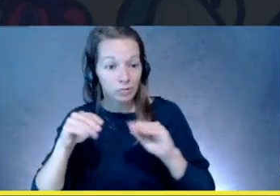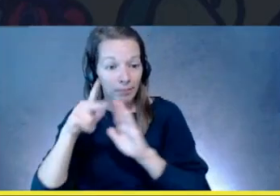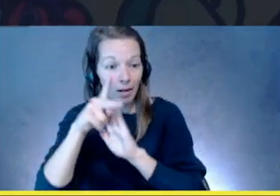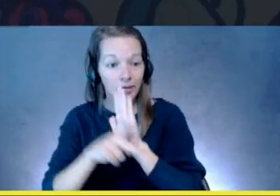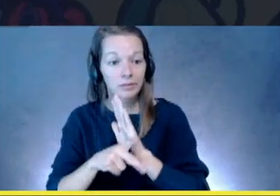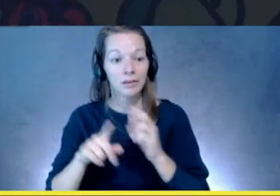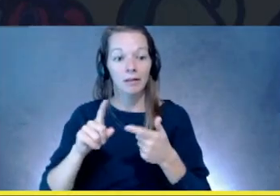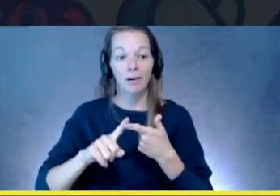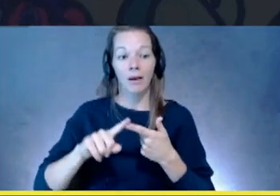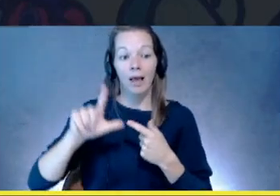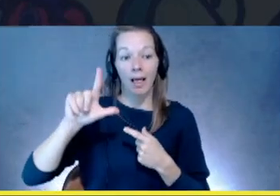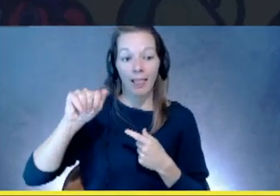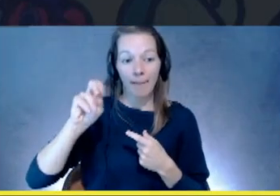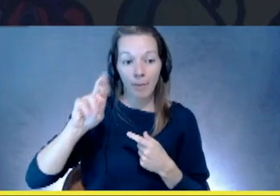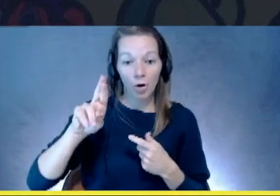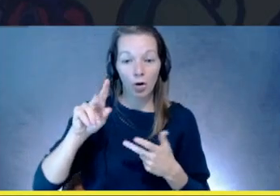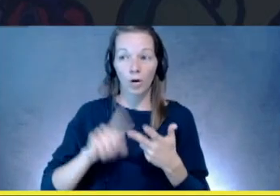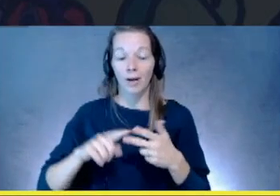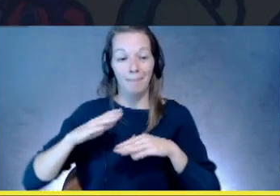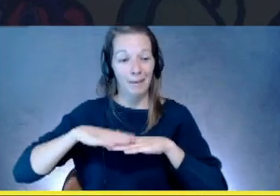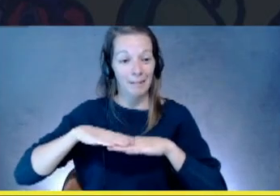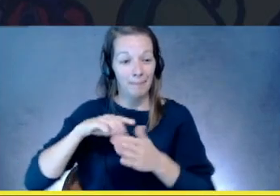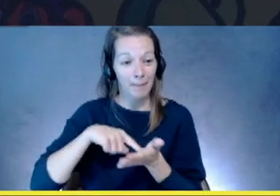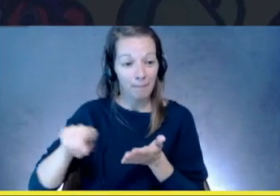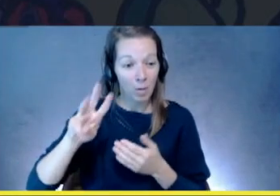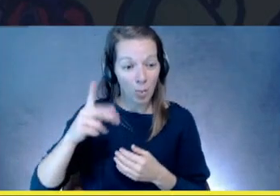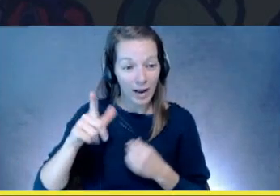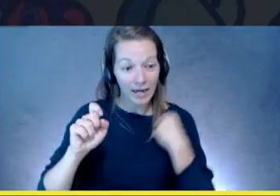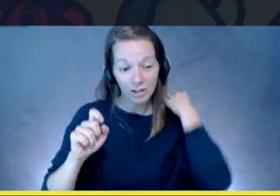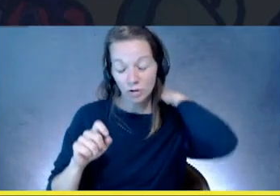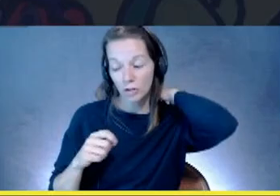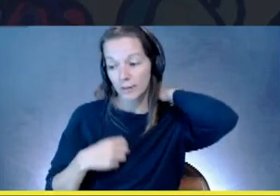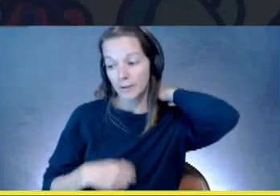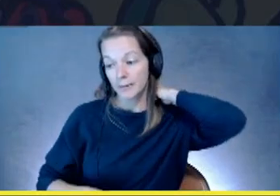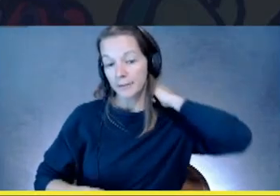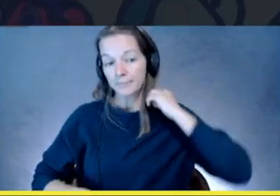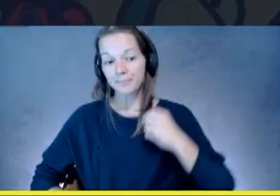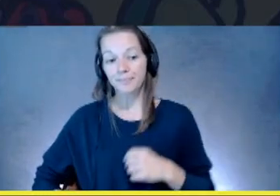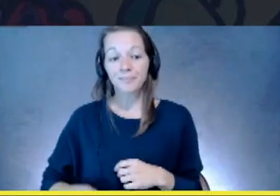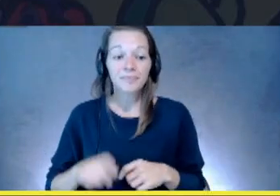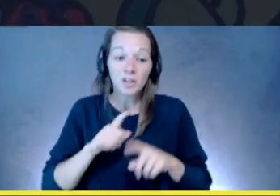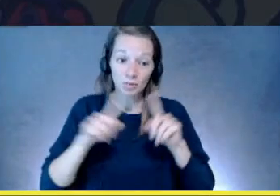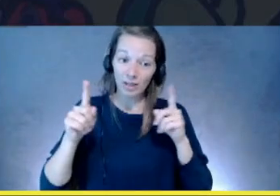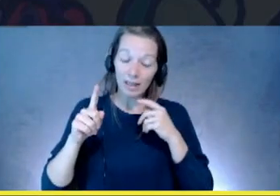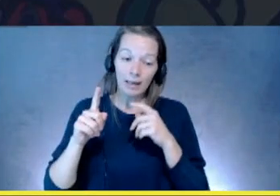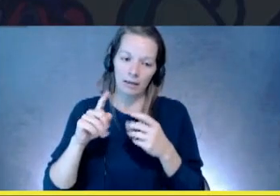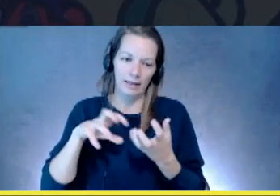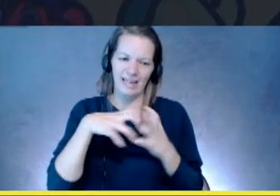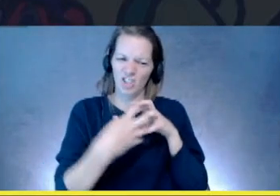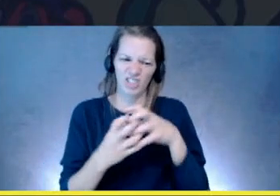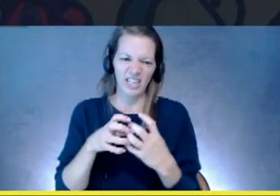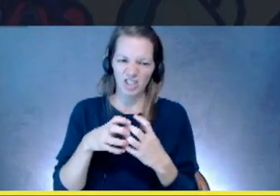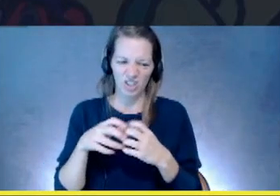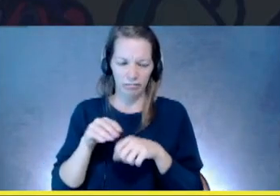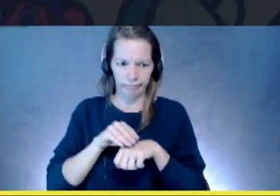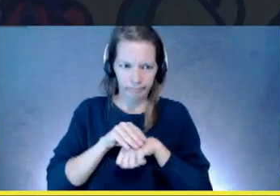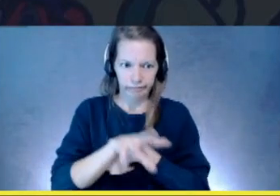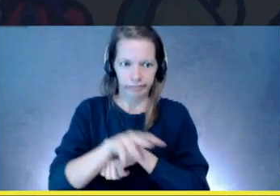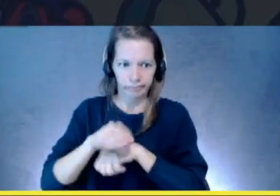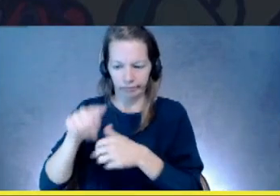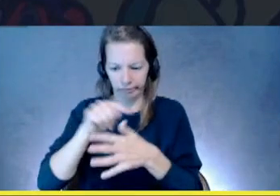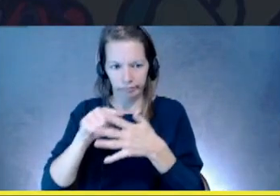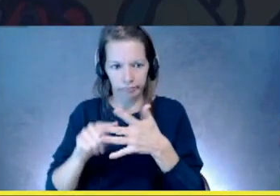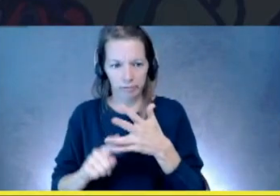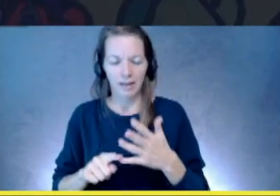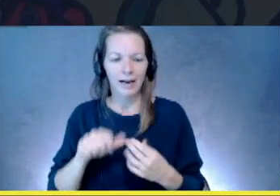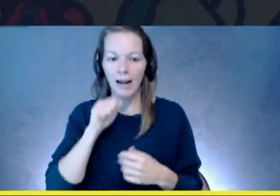minimum wage policy. And so here's what I'm saying, that it's really intersectoral. It really is not just